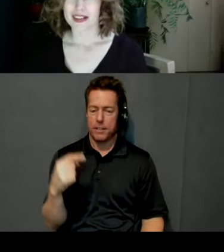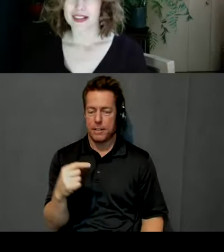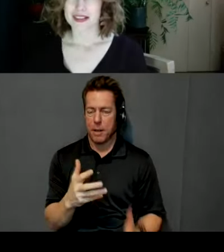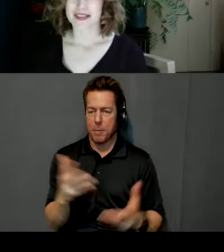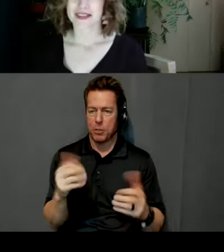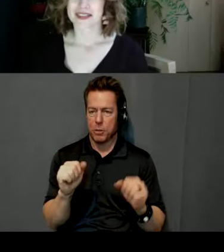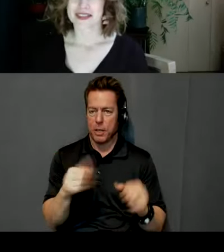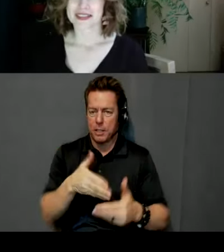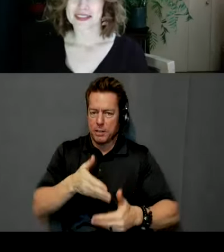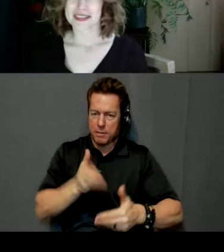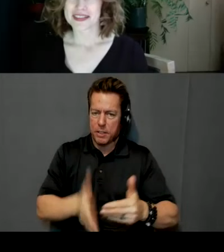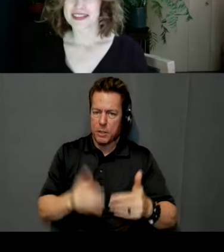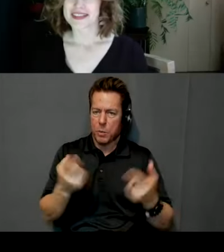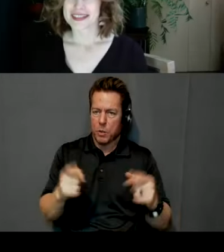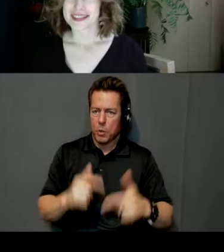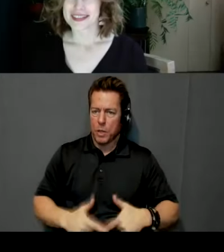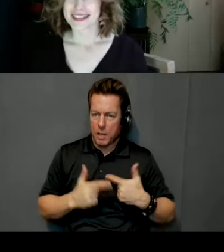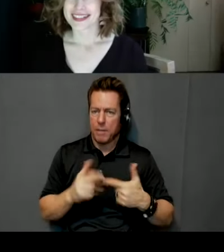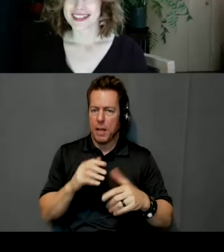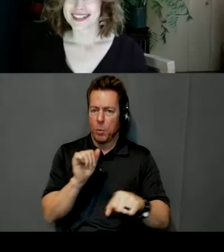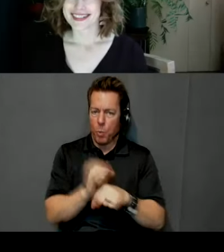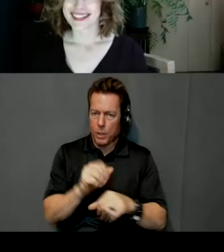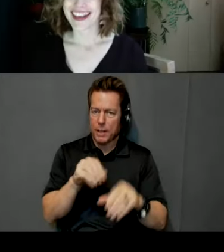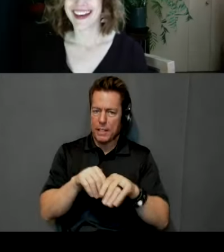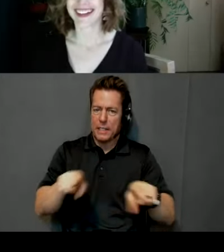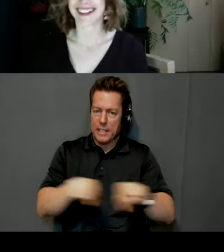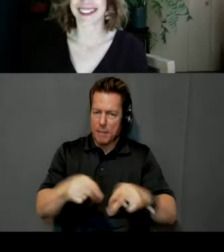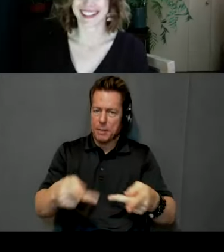get done when you live and work in the same space.